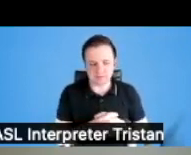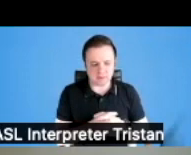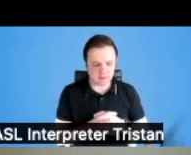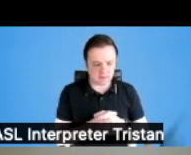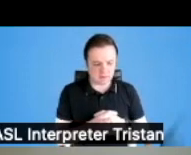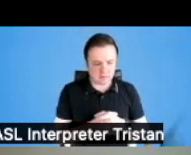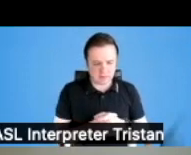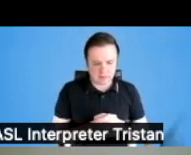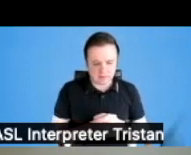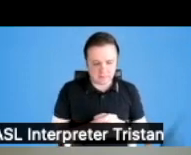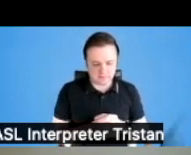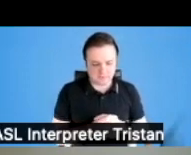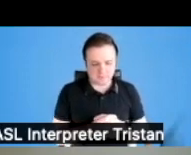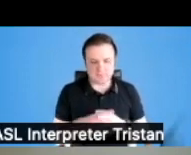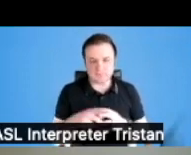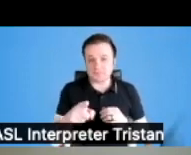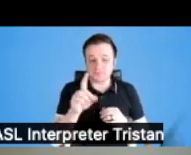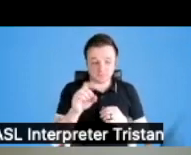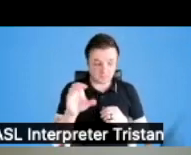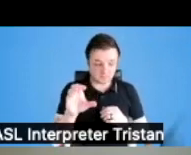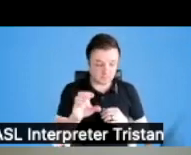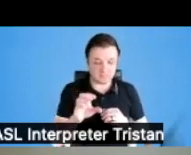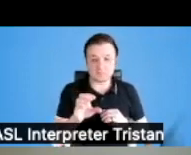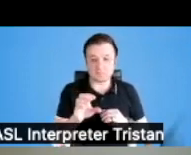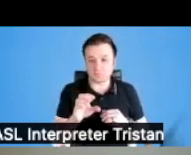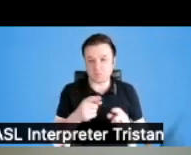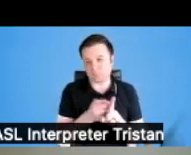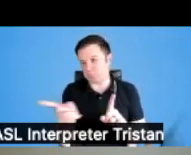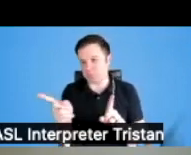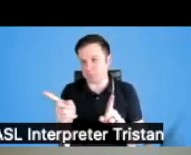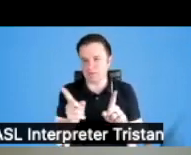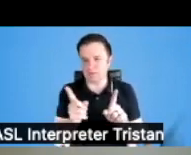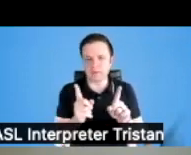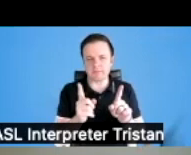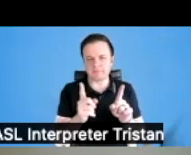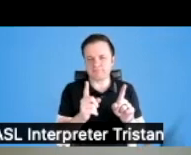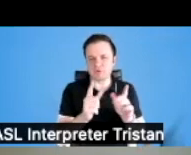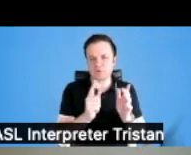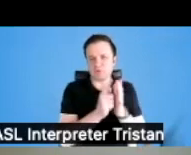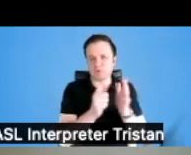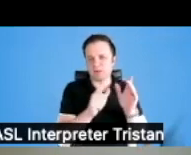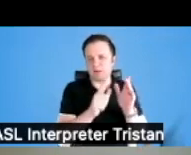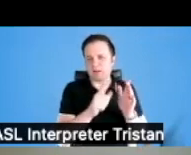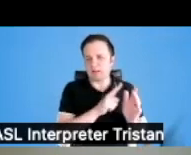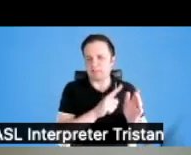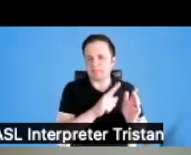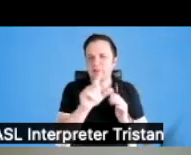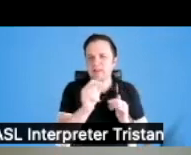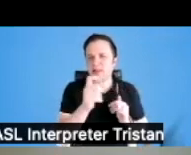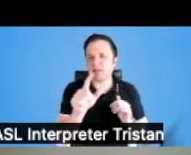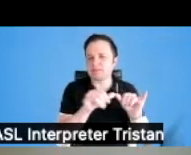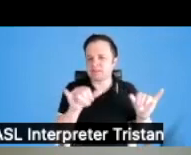So this document, which really called for a shift away from the criminal legal system and towards community solutions like